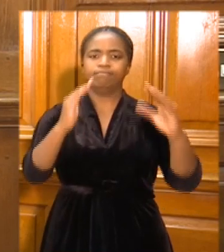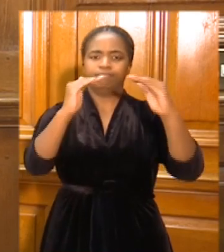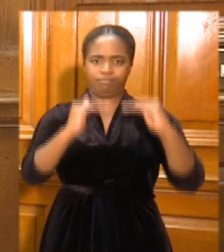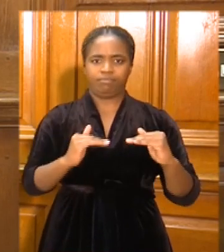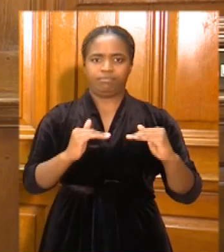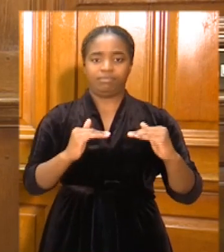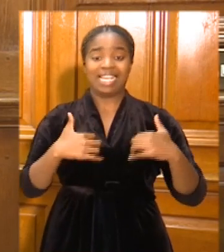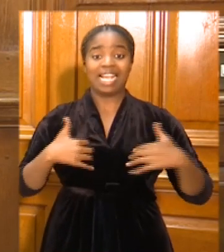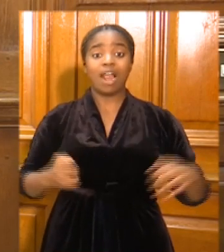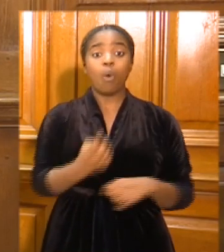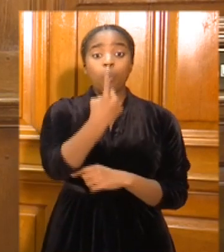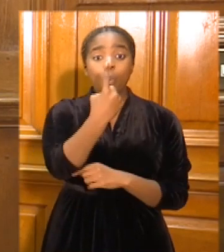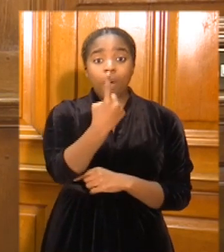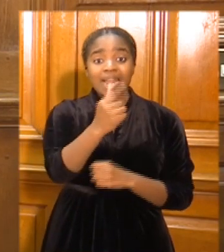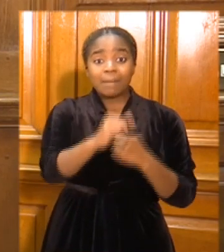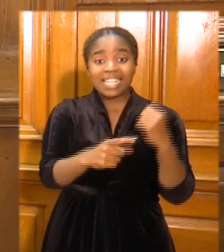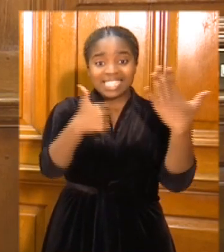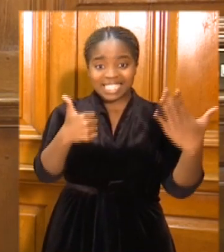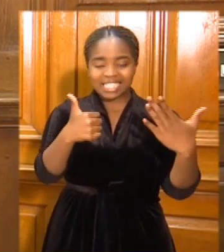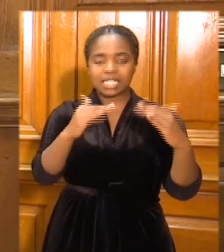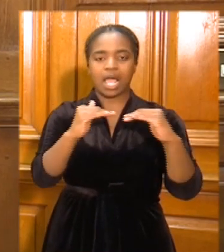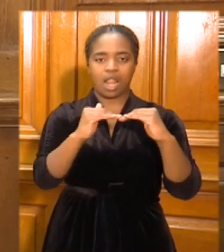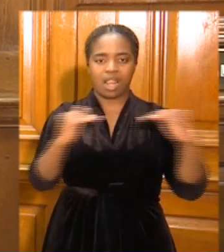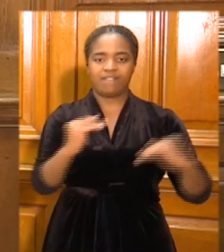effect from the 1st of June 2020.